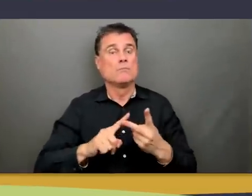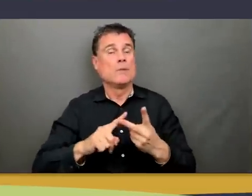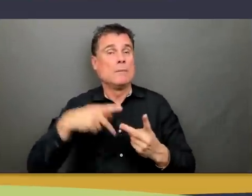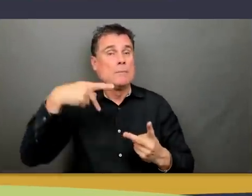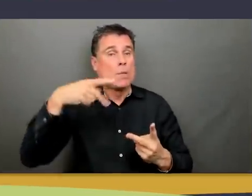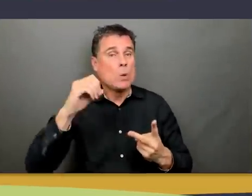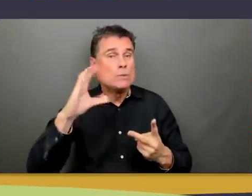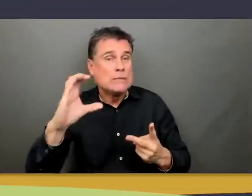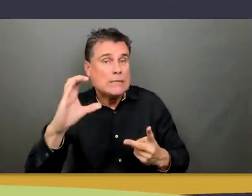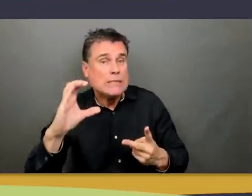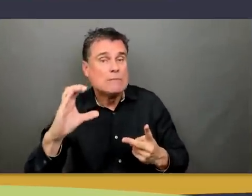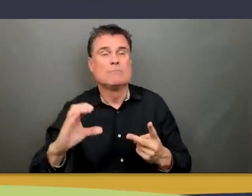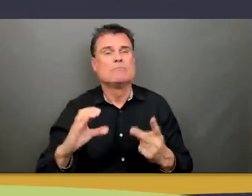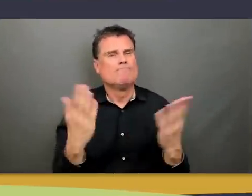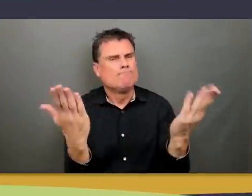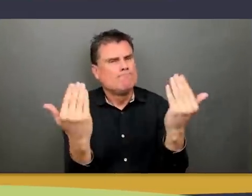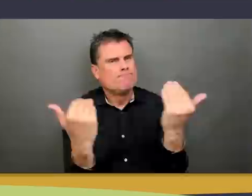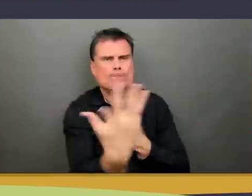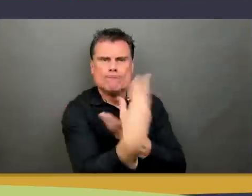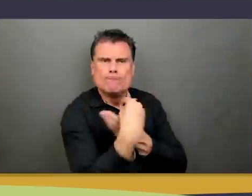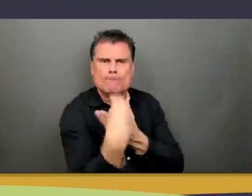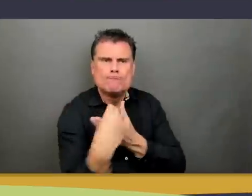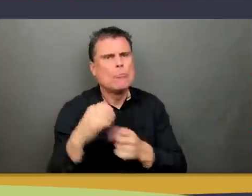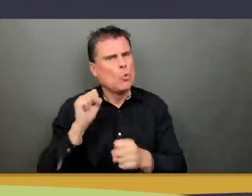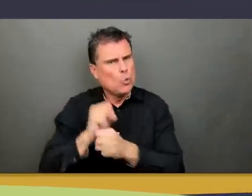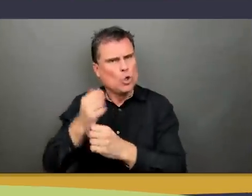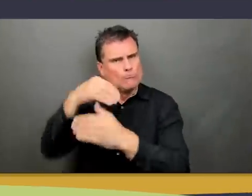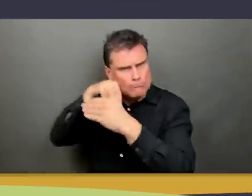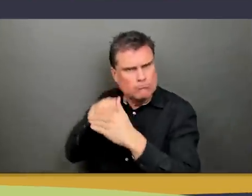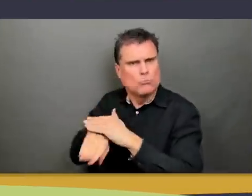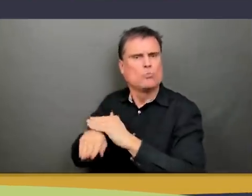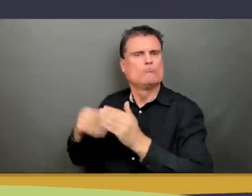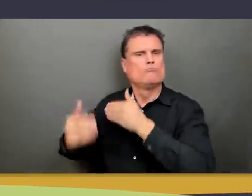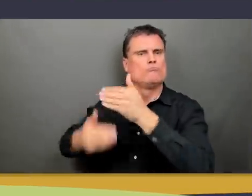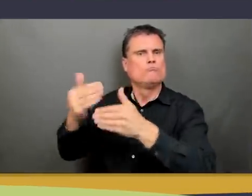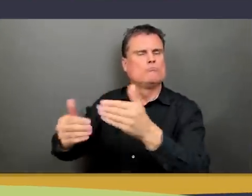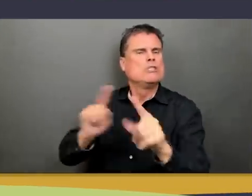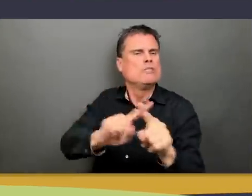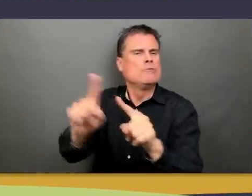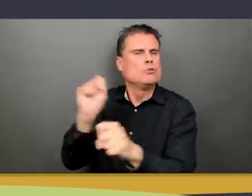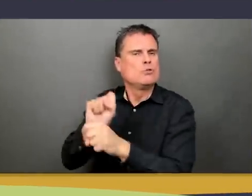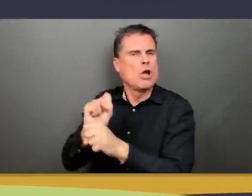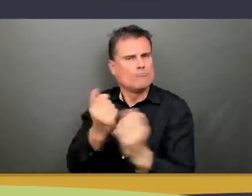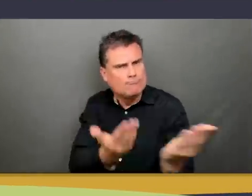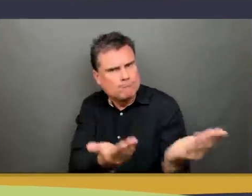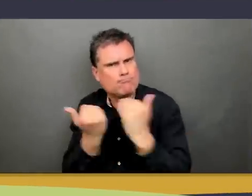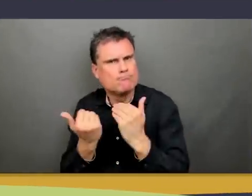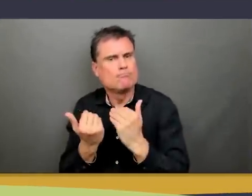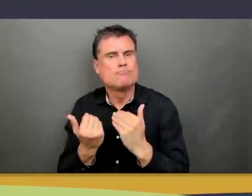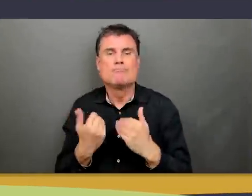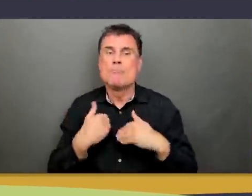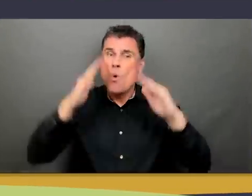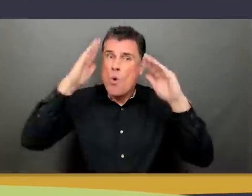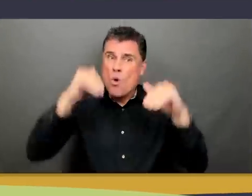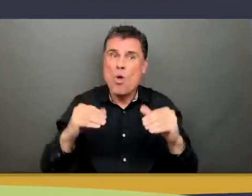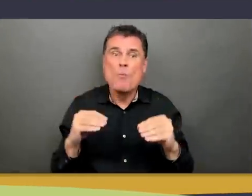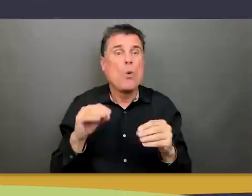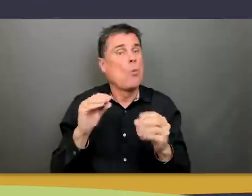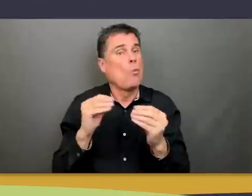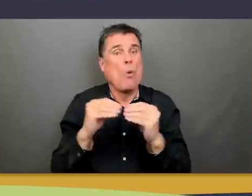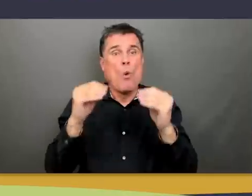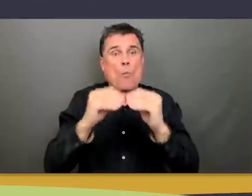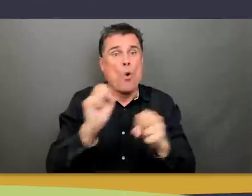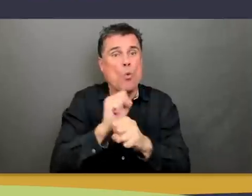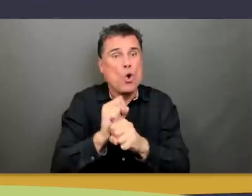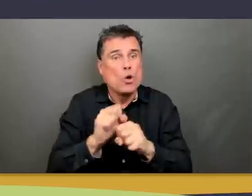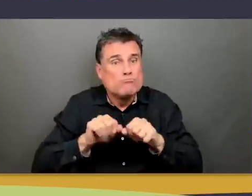the future, to our future endeavors in the IBEW. Cook's Gem, thank you.